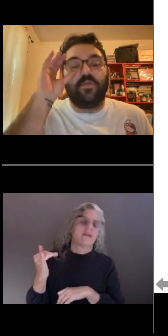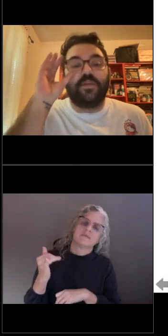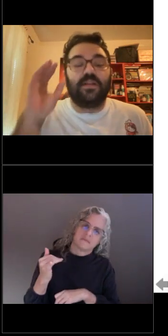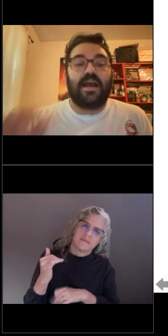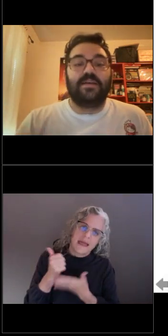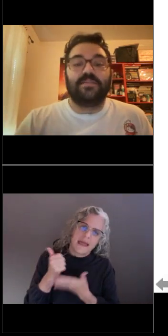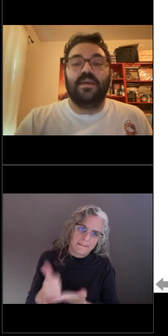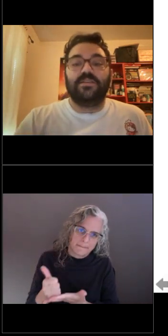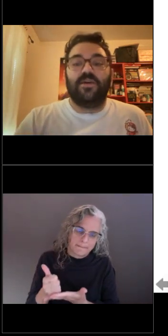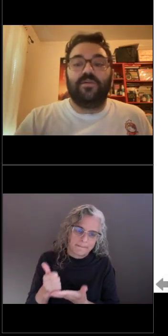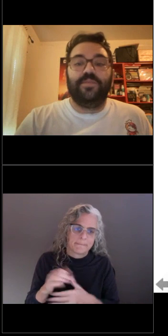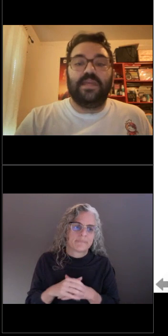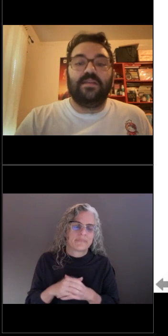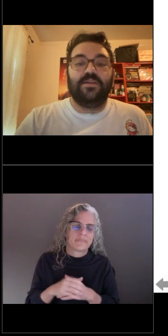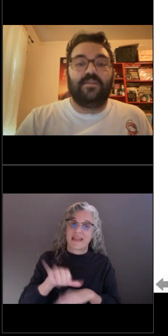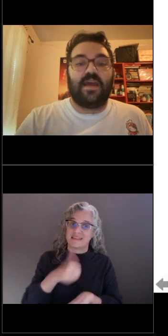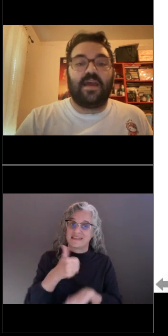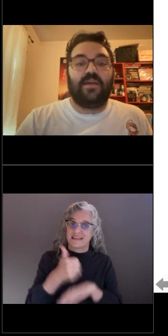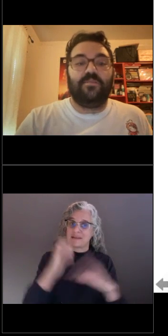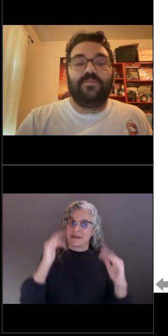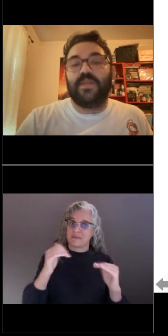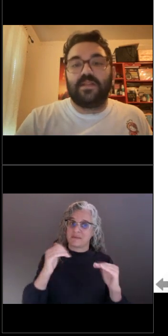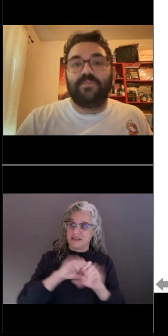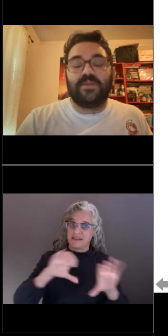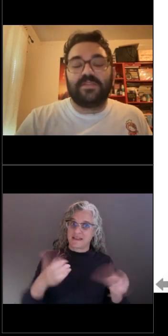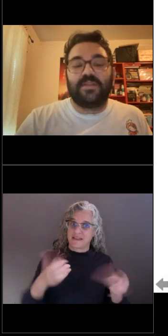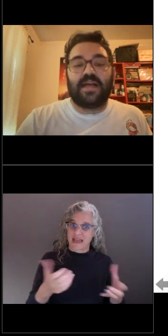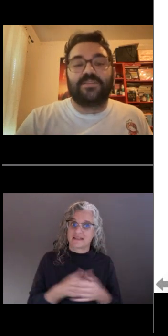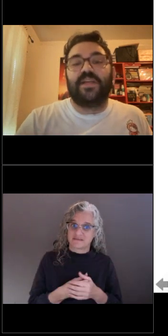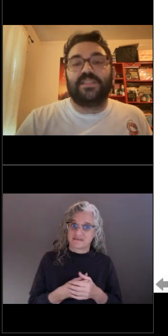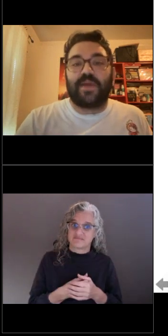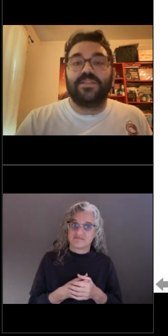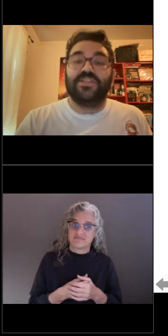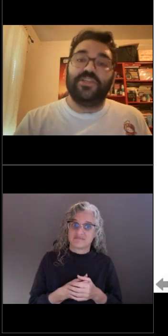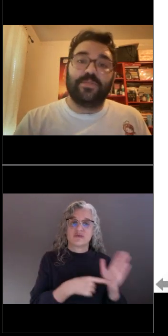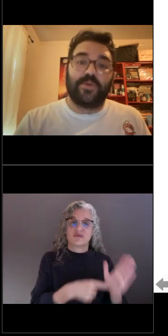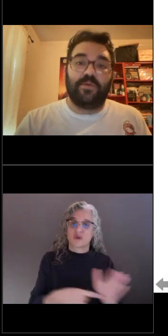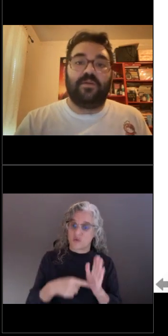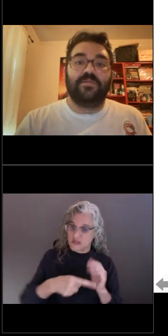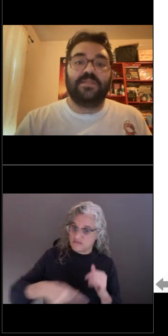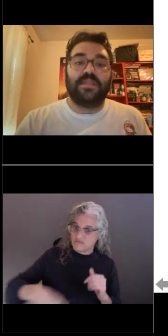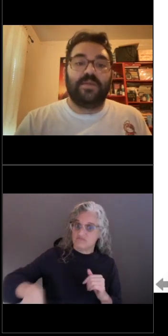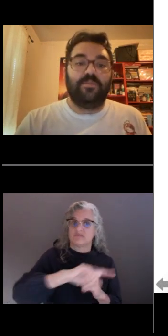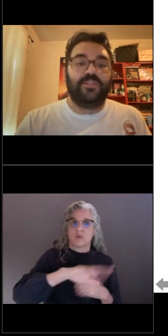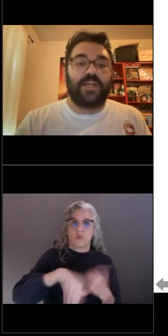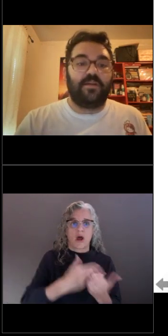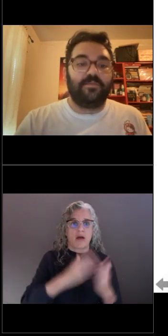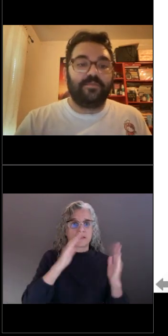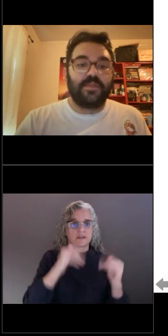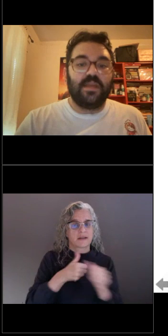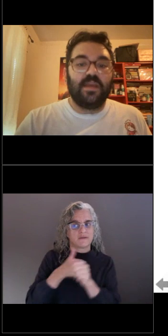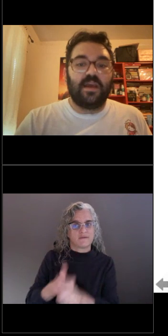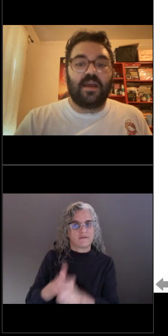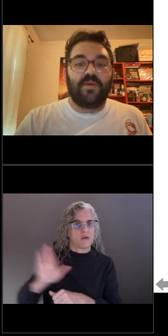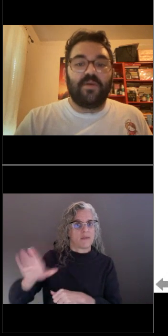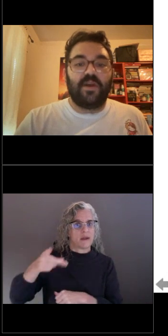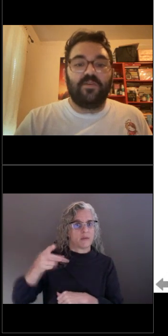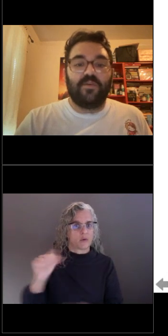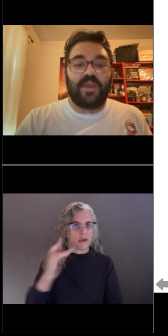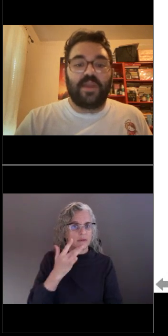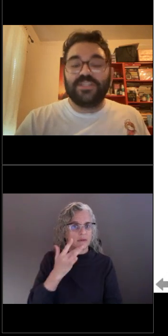expectations for the class. So being clear that, that members of the class are expected to use the pronouns that people share.